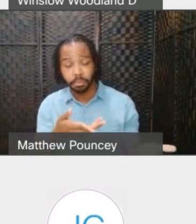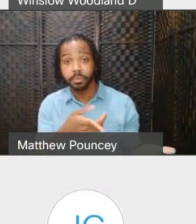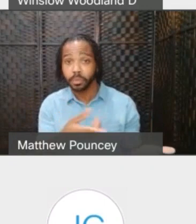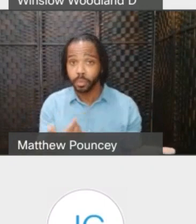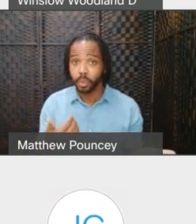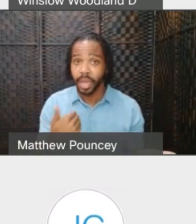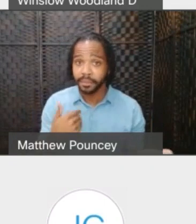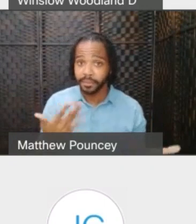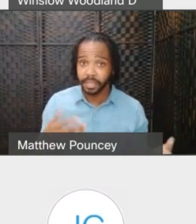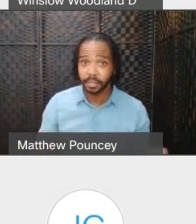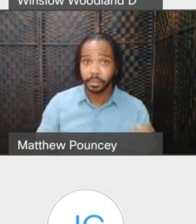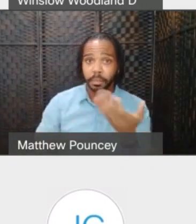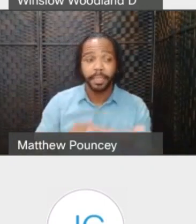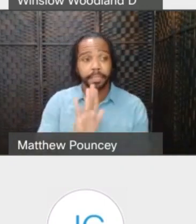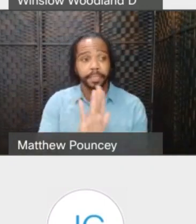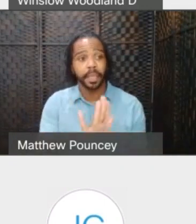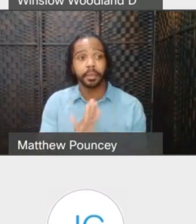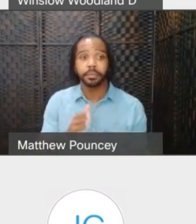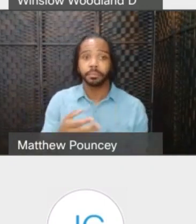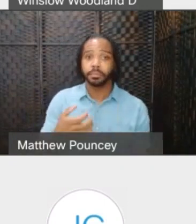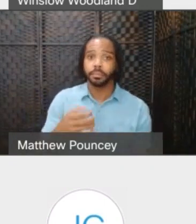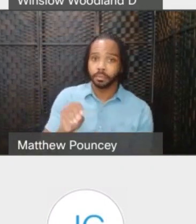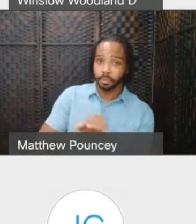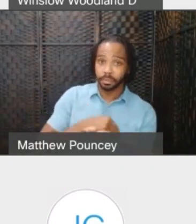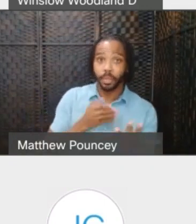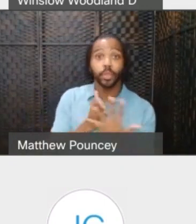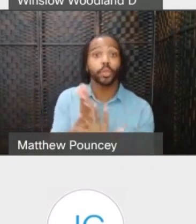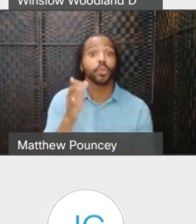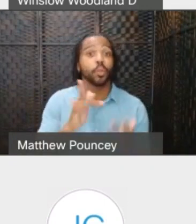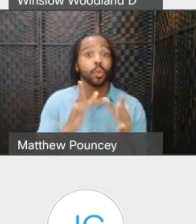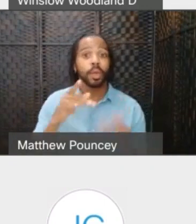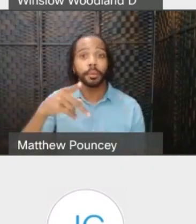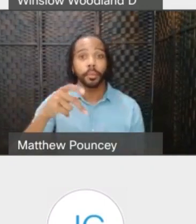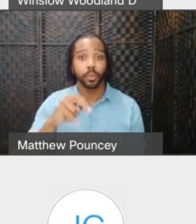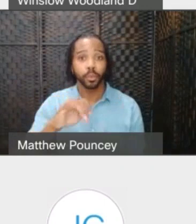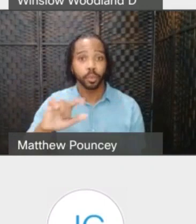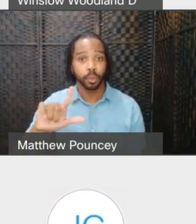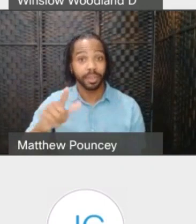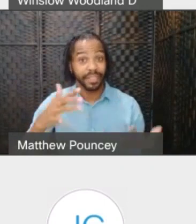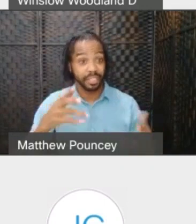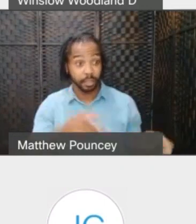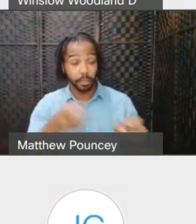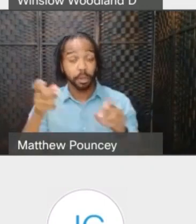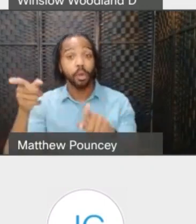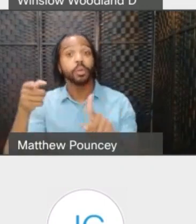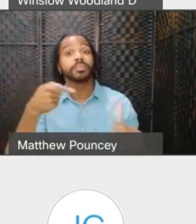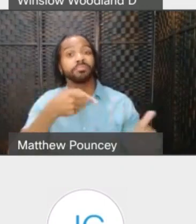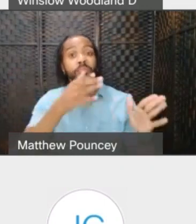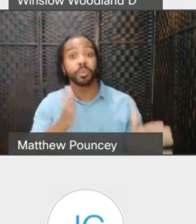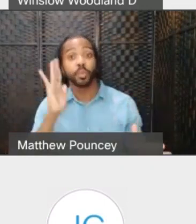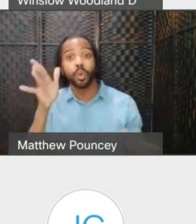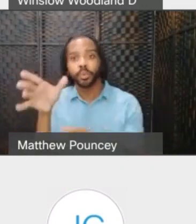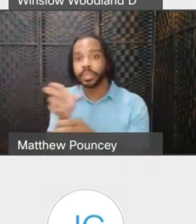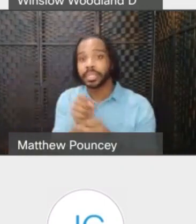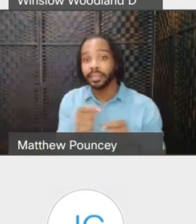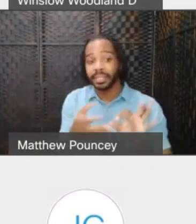have submitted their attestation in the portal. Once you have uploaded, you will receive a statement